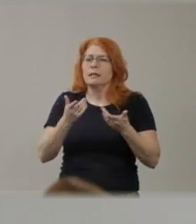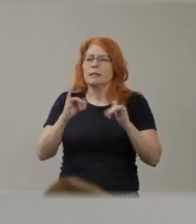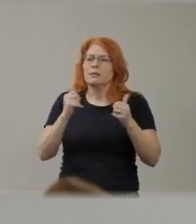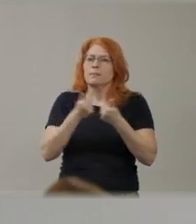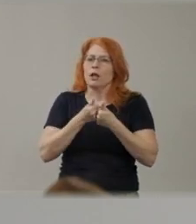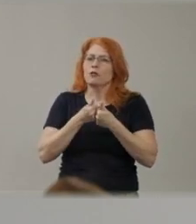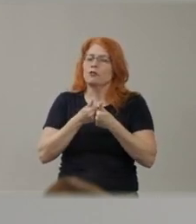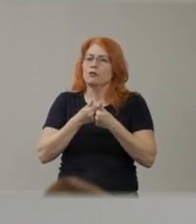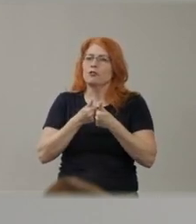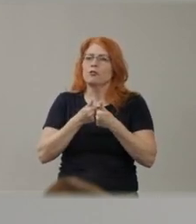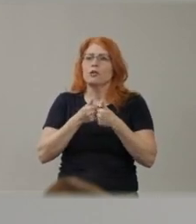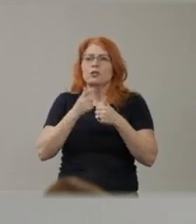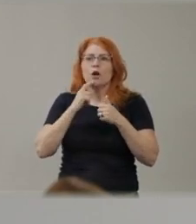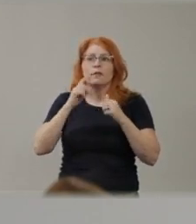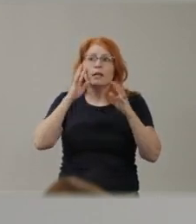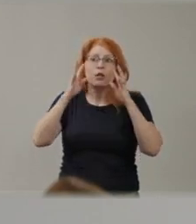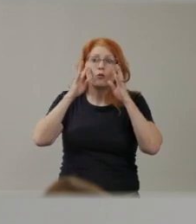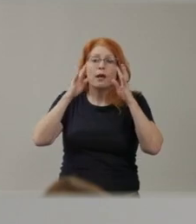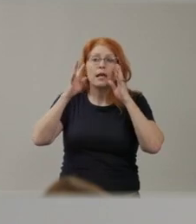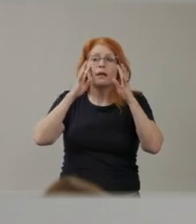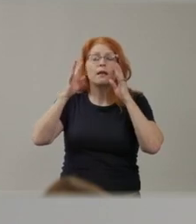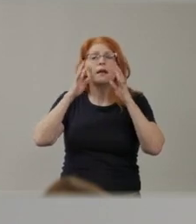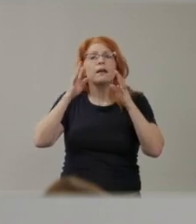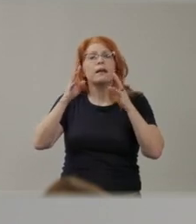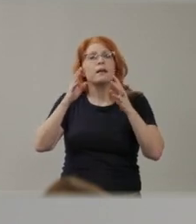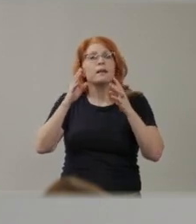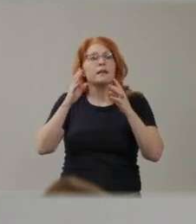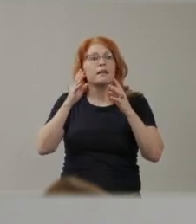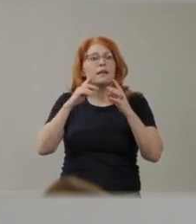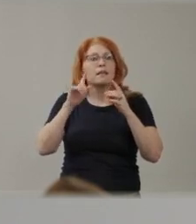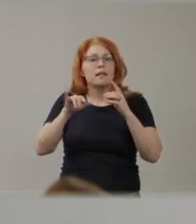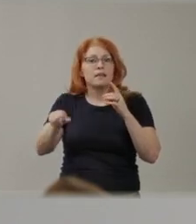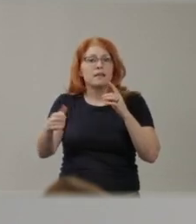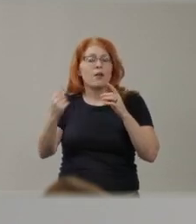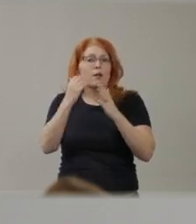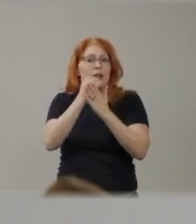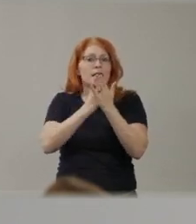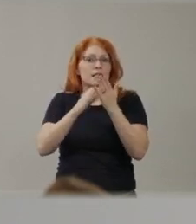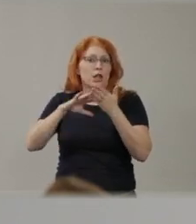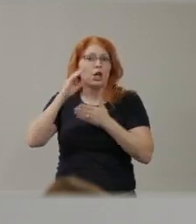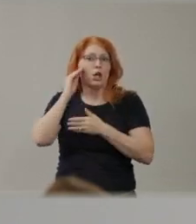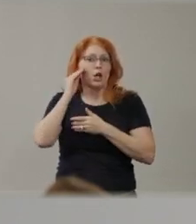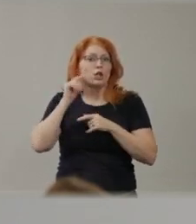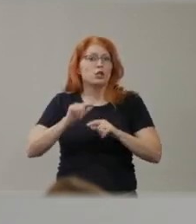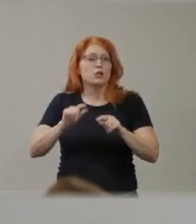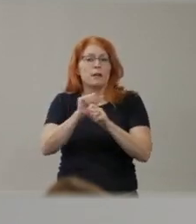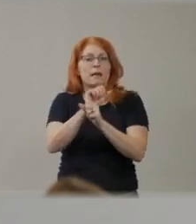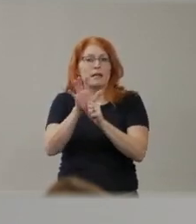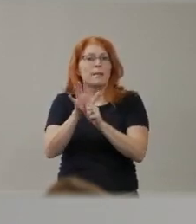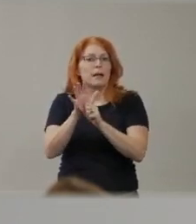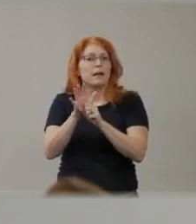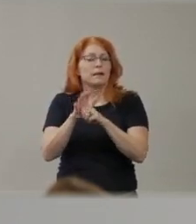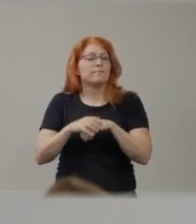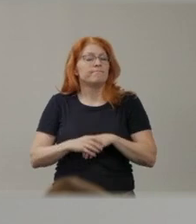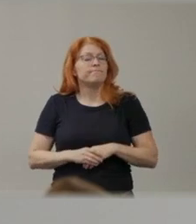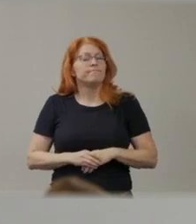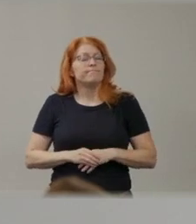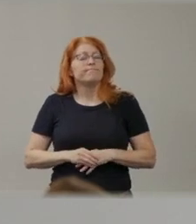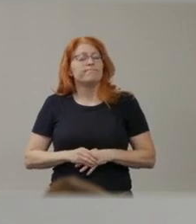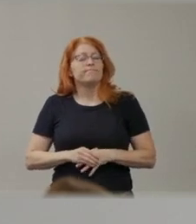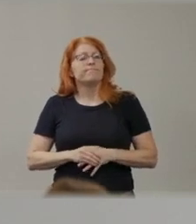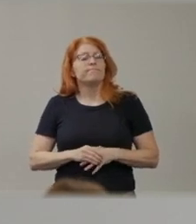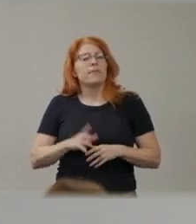challenges. And so getting very creative and innovative, which is another lesson learned, I think, during the pandemic that I